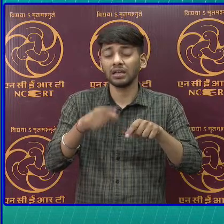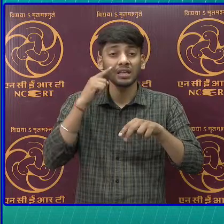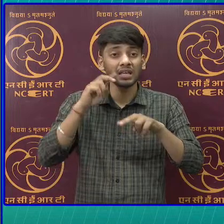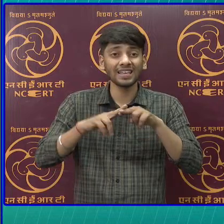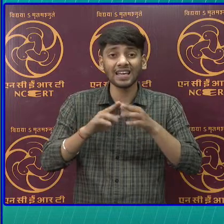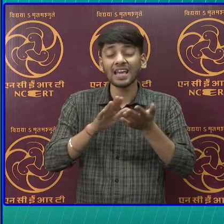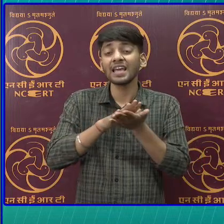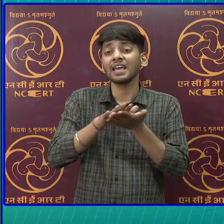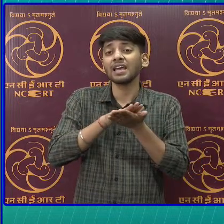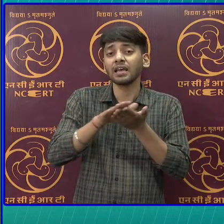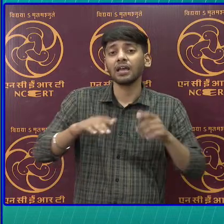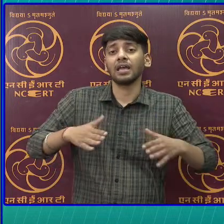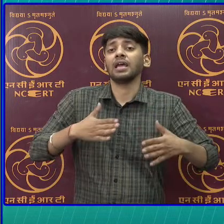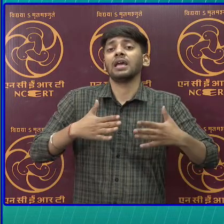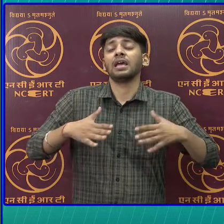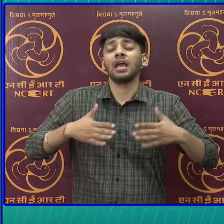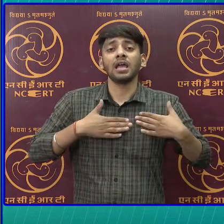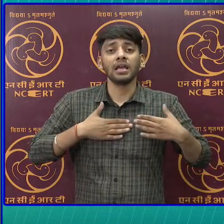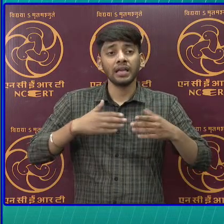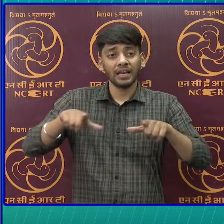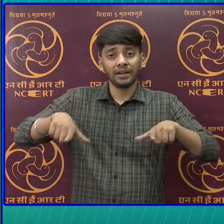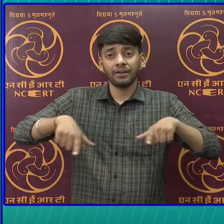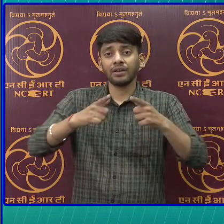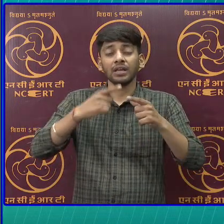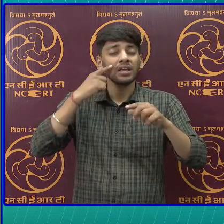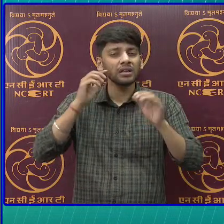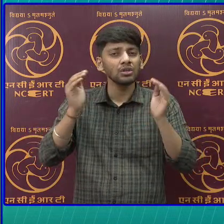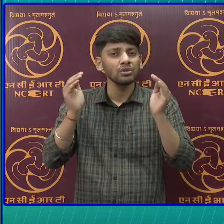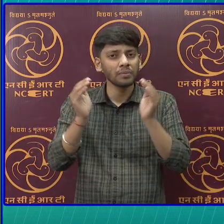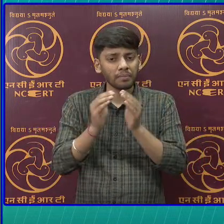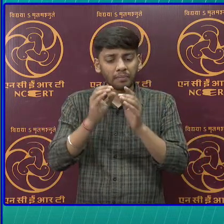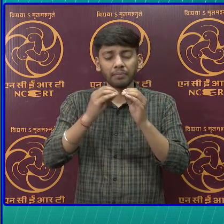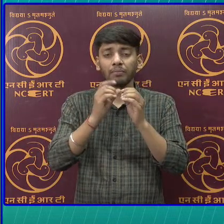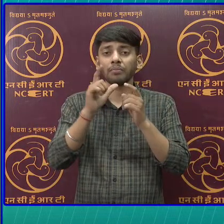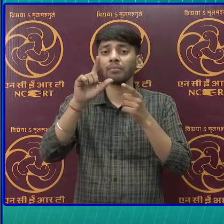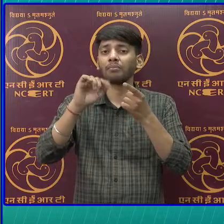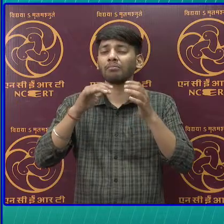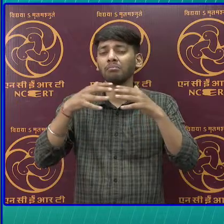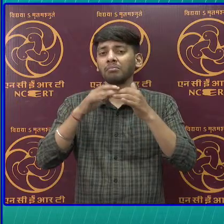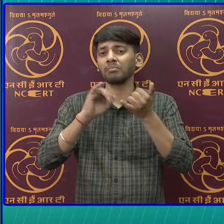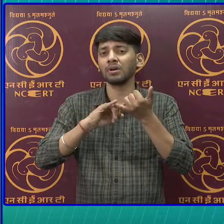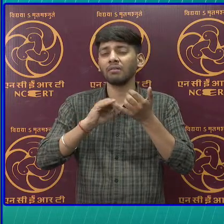green twigs, miniature boughs, which if unchecked